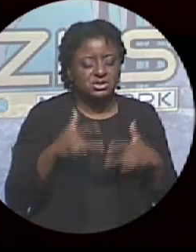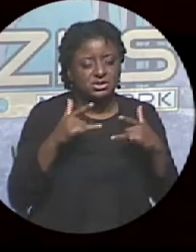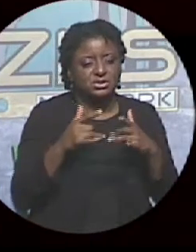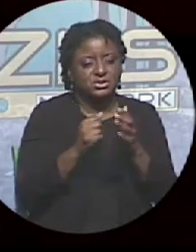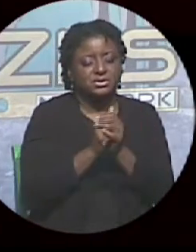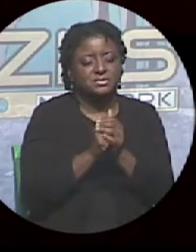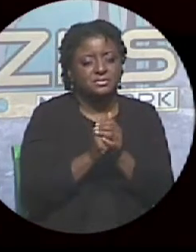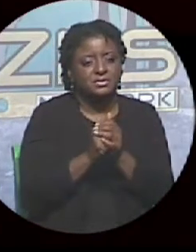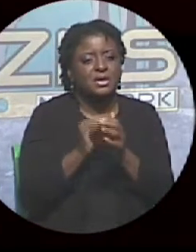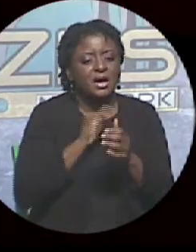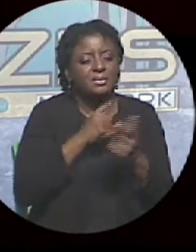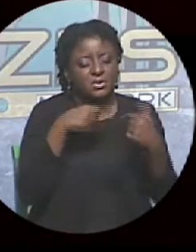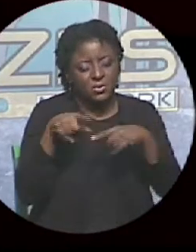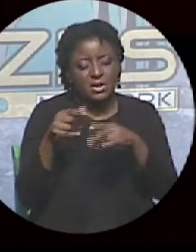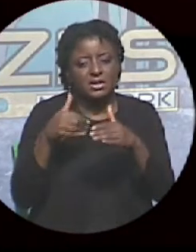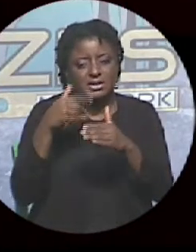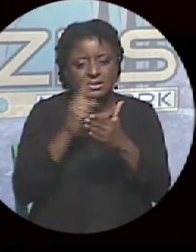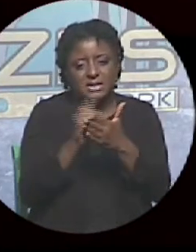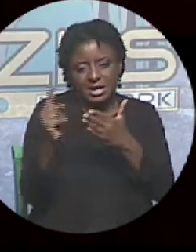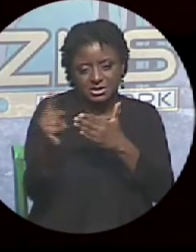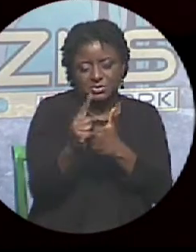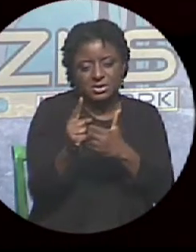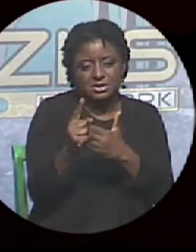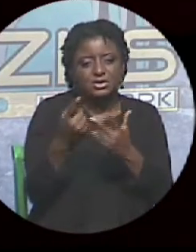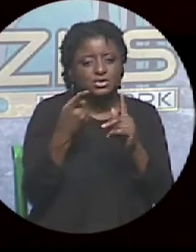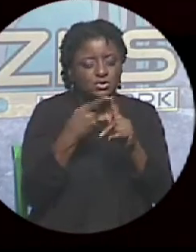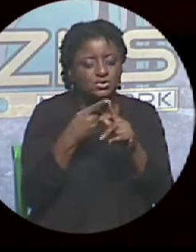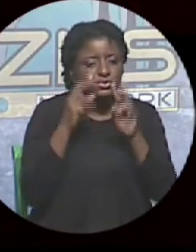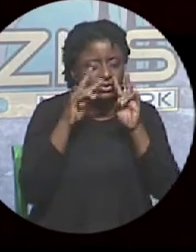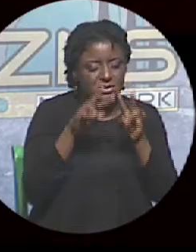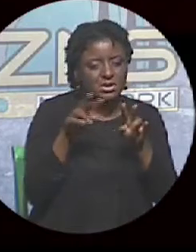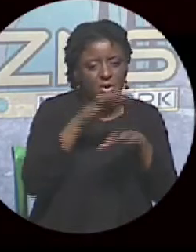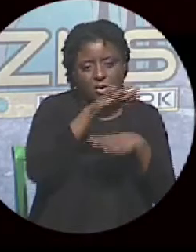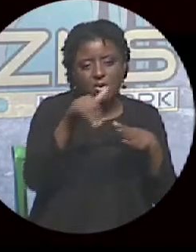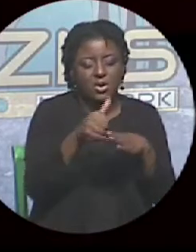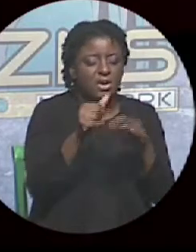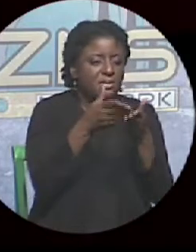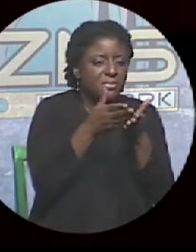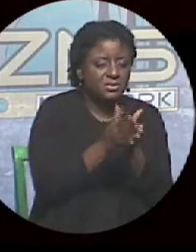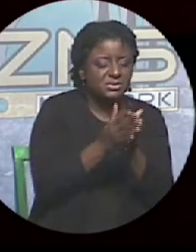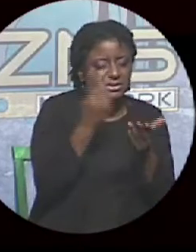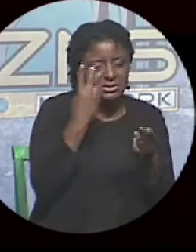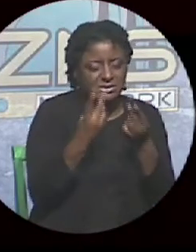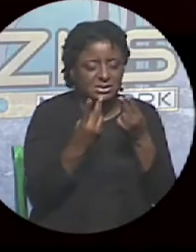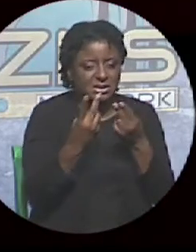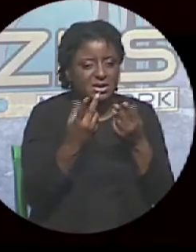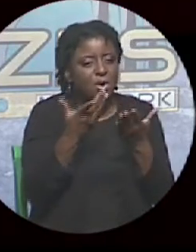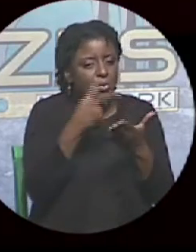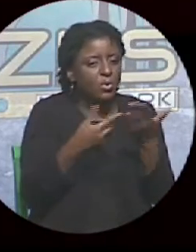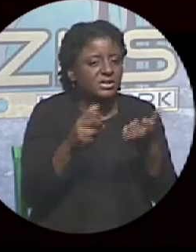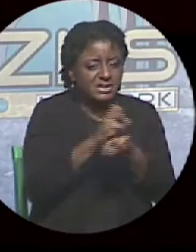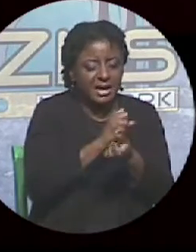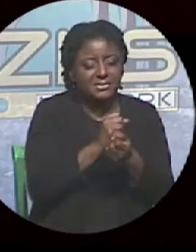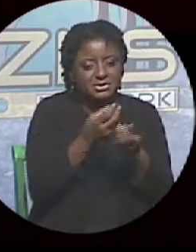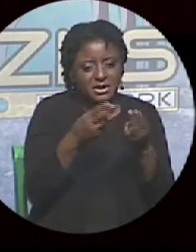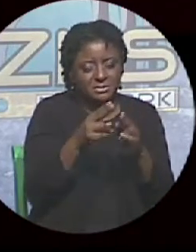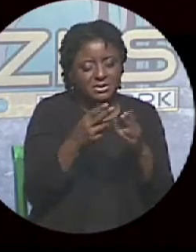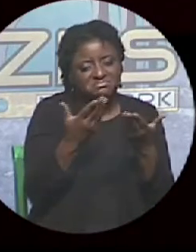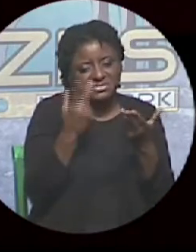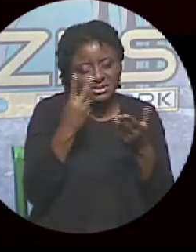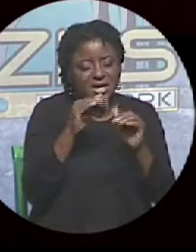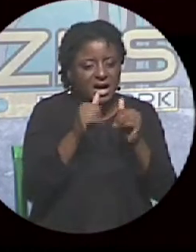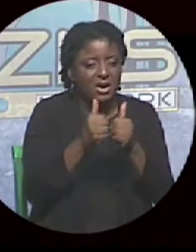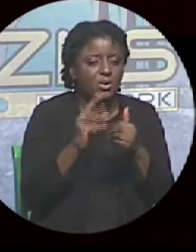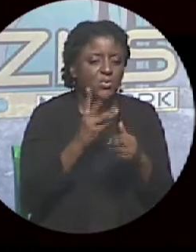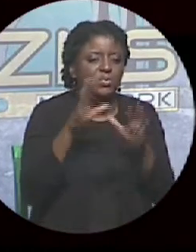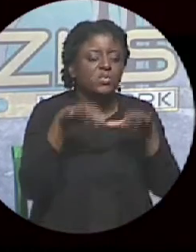going up there next week to really do a personal survey and look at all the boats and see what perhaps, you know, damage occurred, and maybe to see how we can